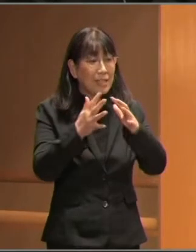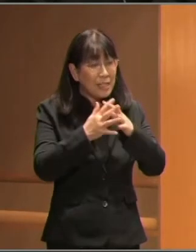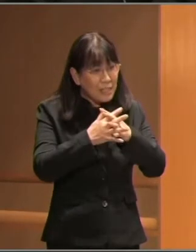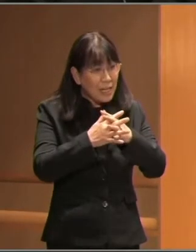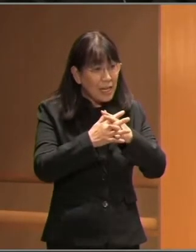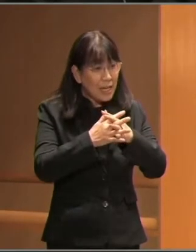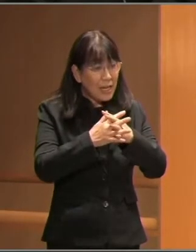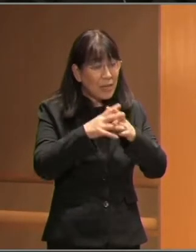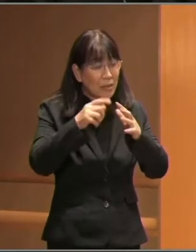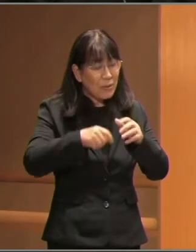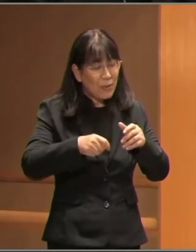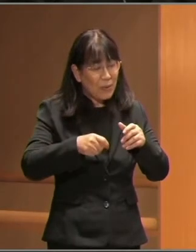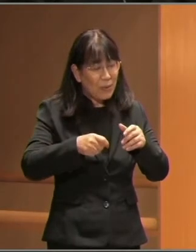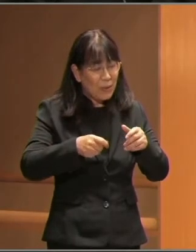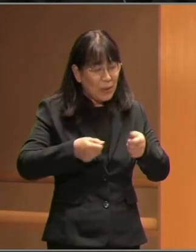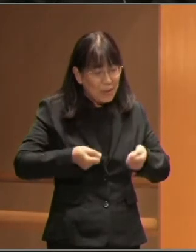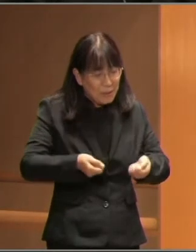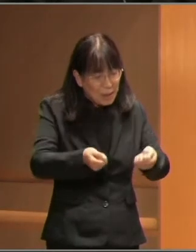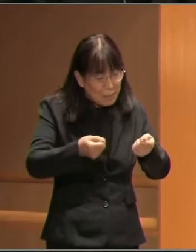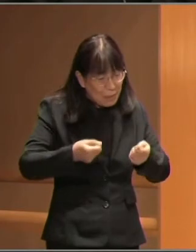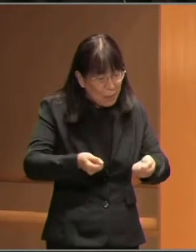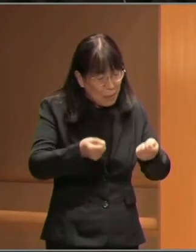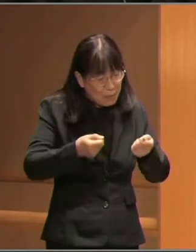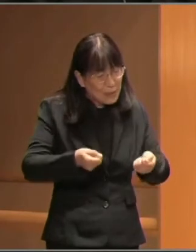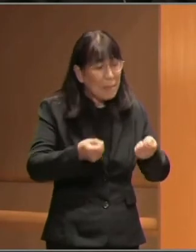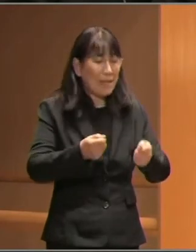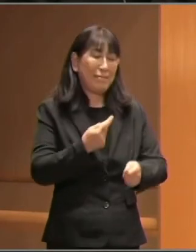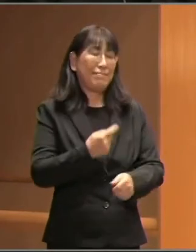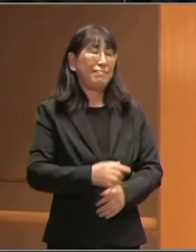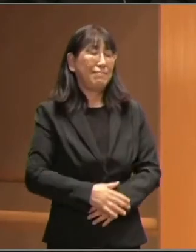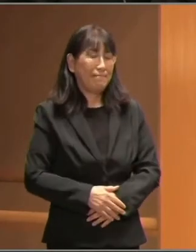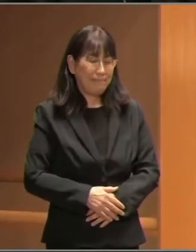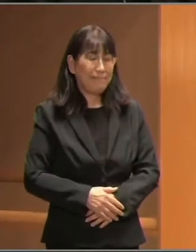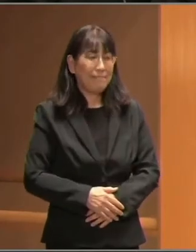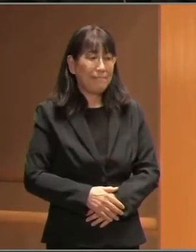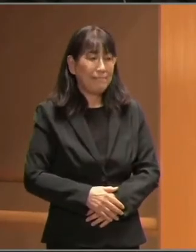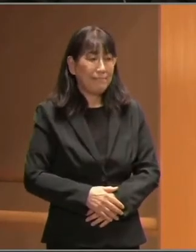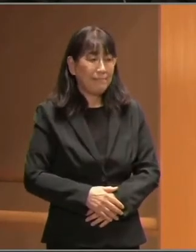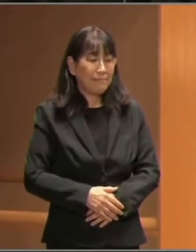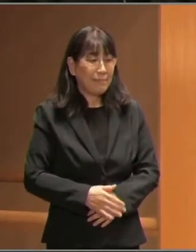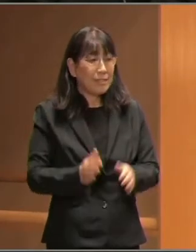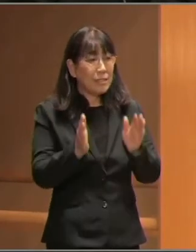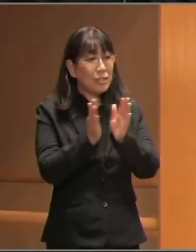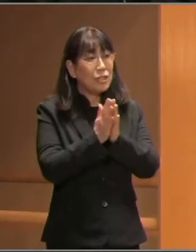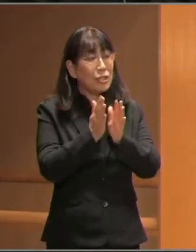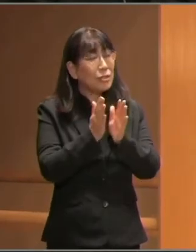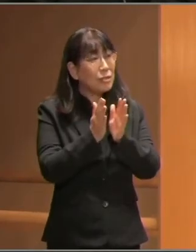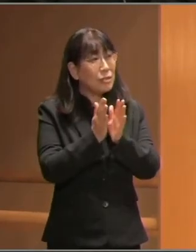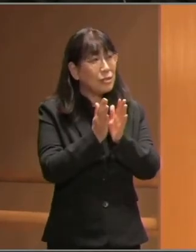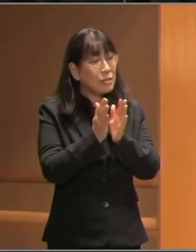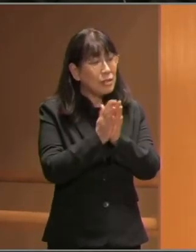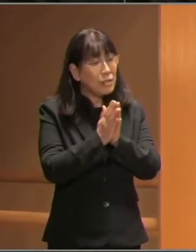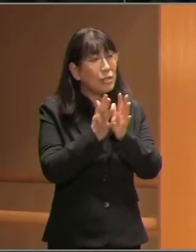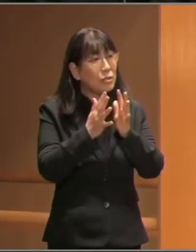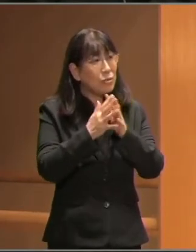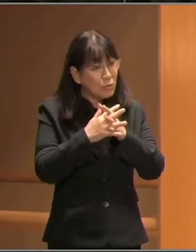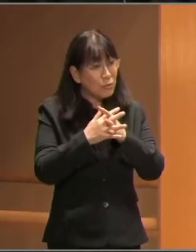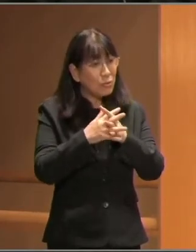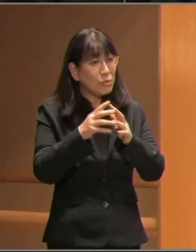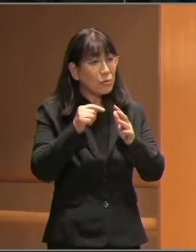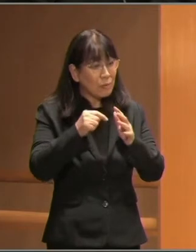And we are the ones making Ise handmade paper, washi. And there is